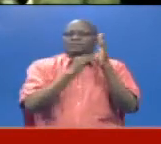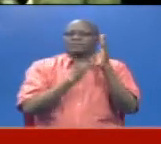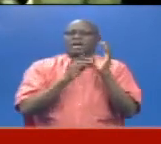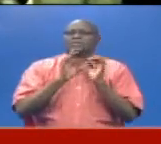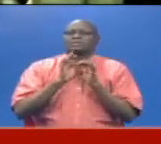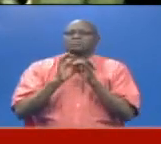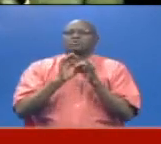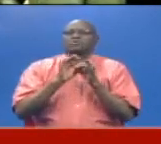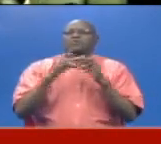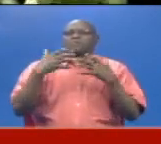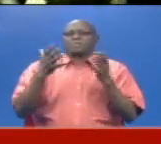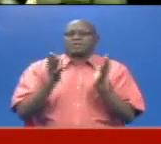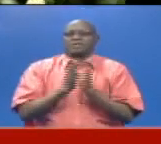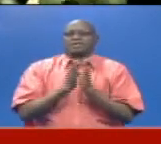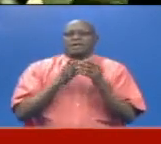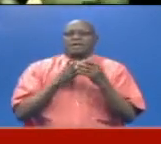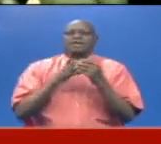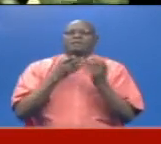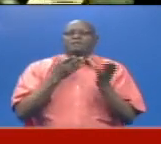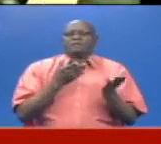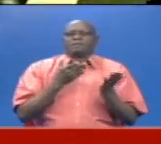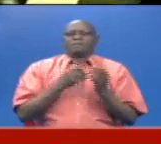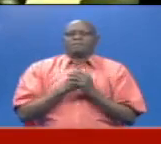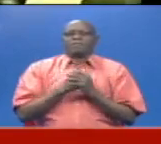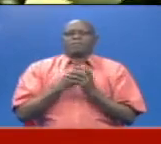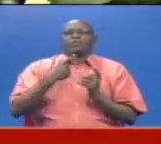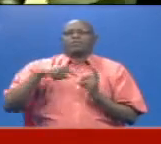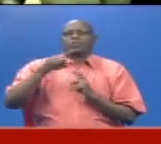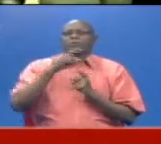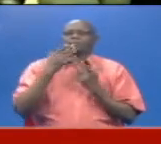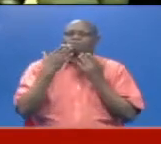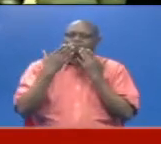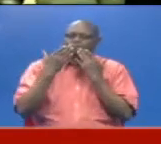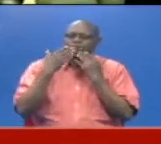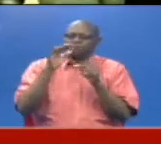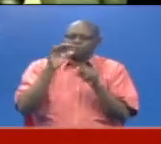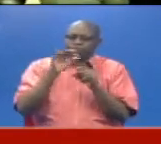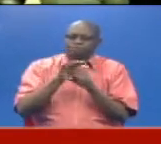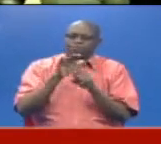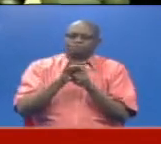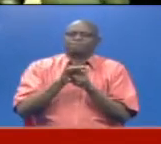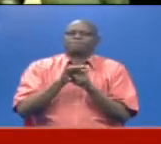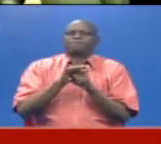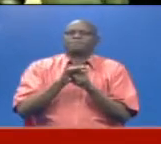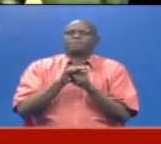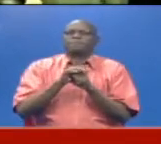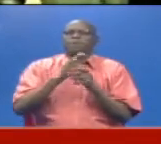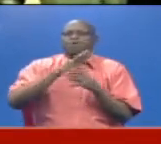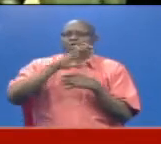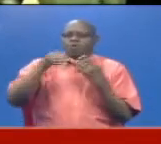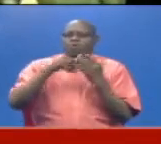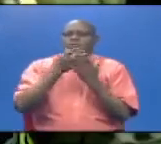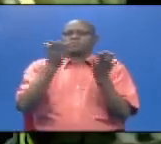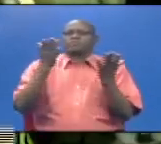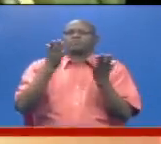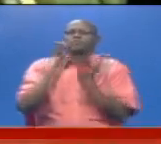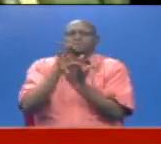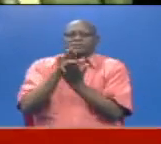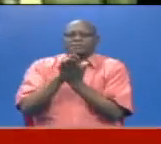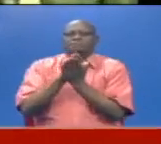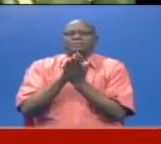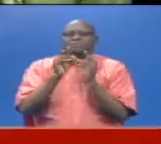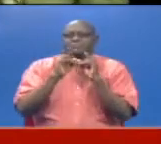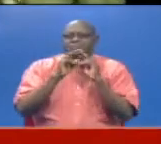family. We are very grateful to all of you for maintaining the peace during the